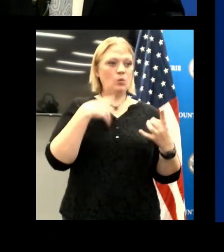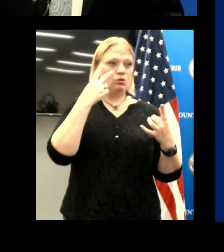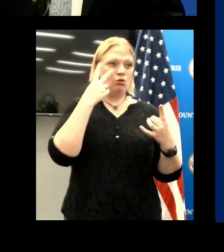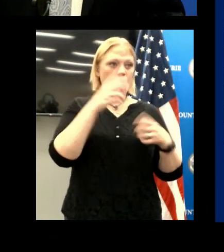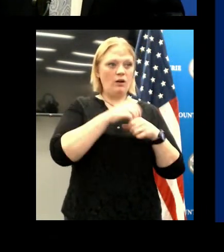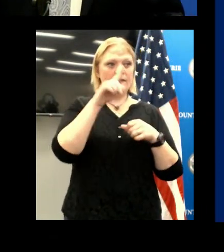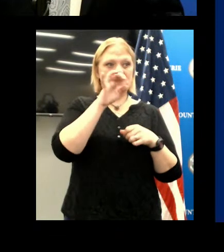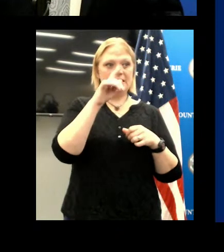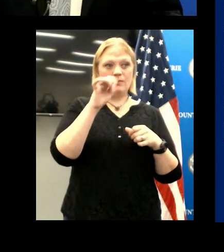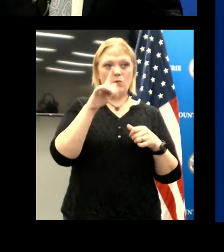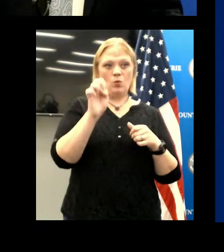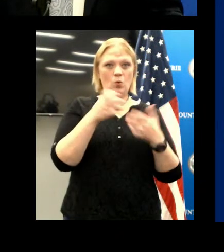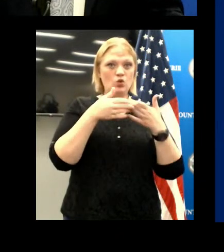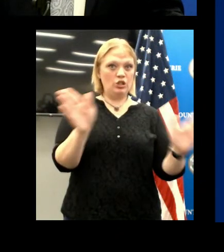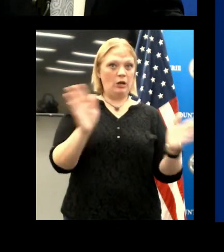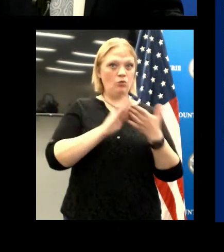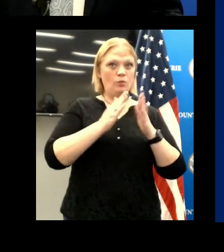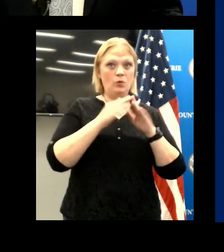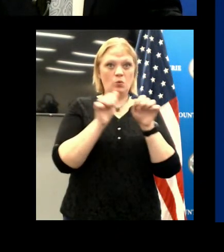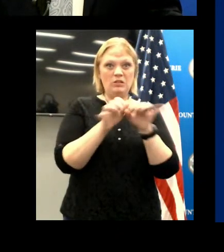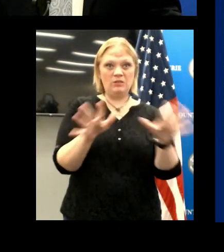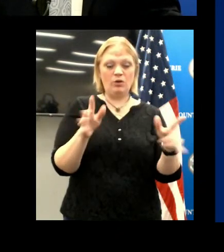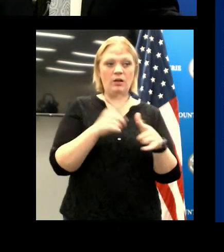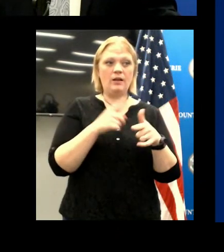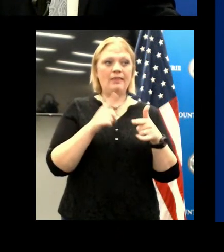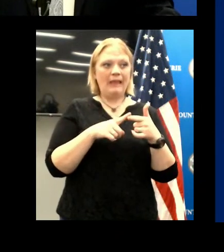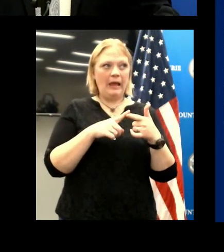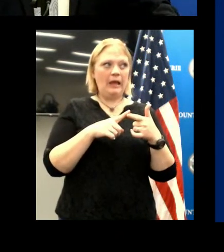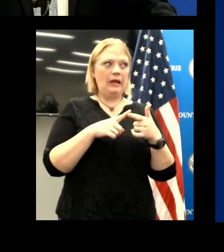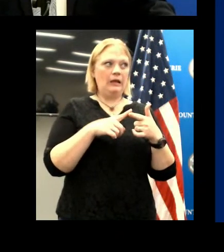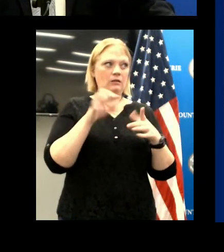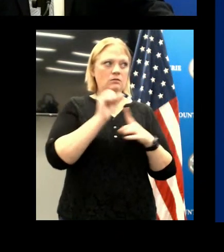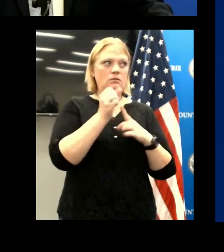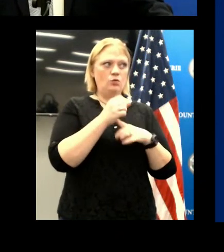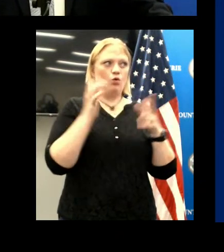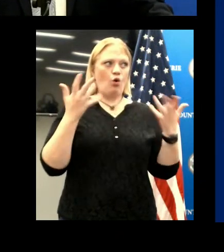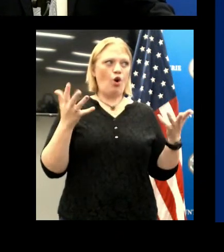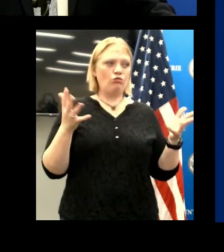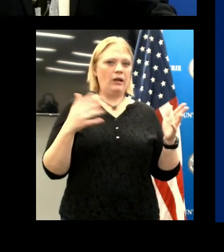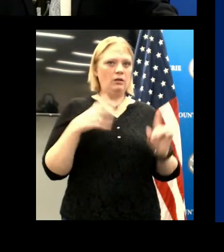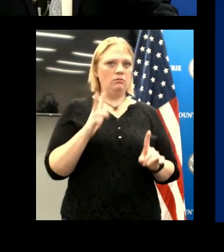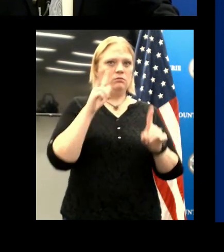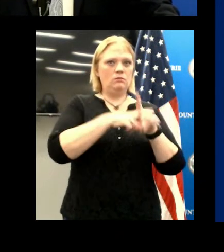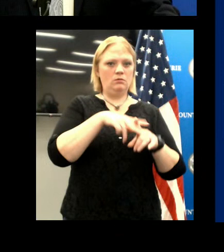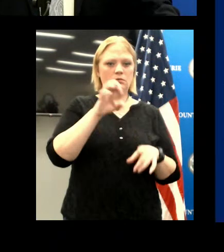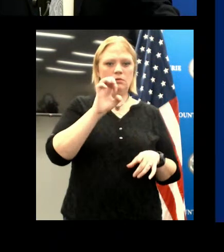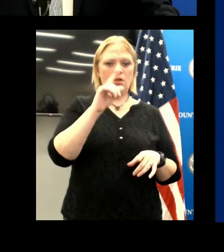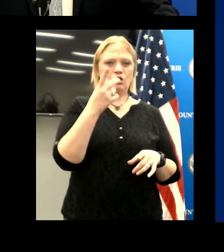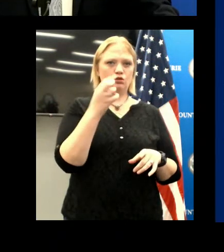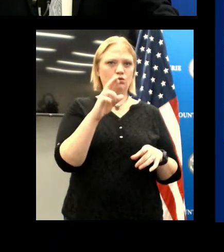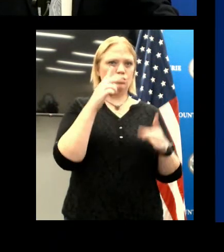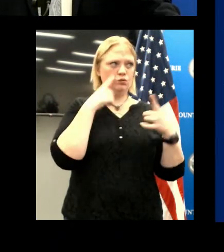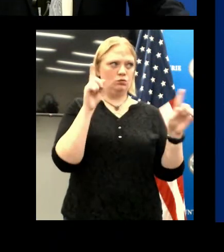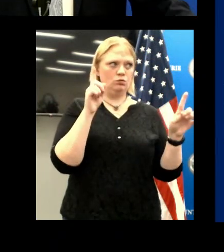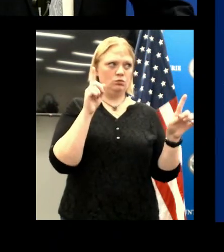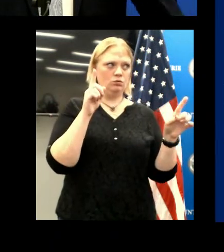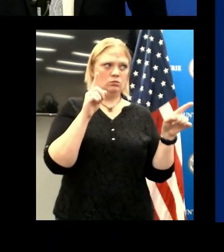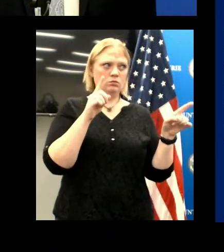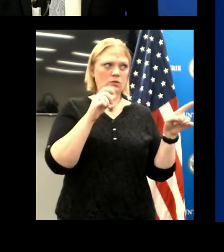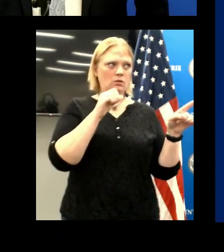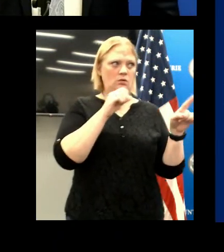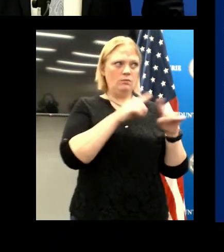codes general community spread, then I think we'd be in a situation where we would have already had a cluster declared by the state. But that's not what you're seeing